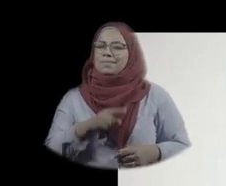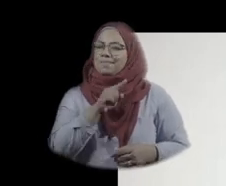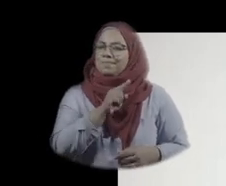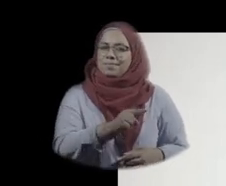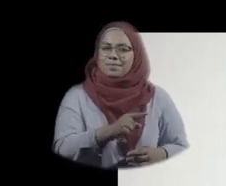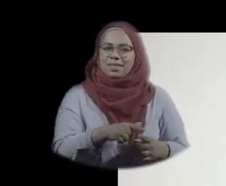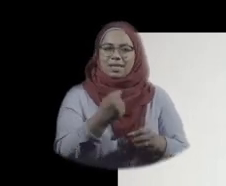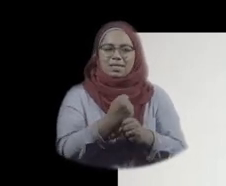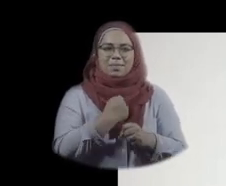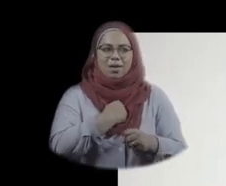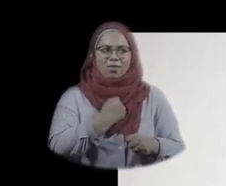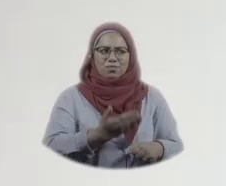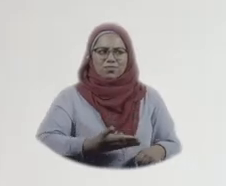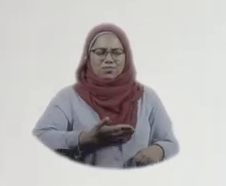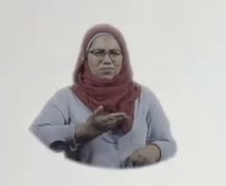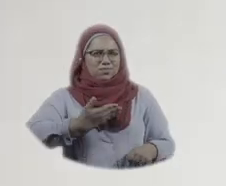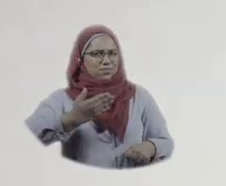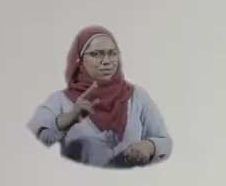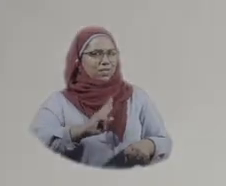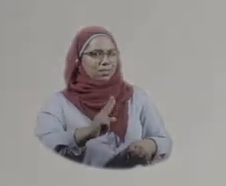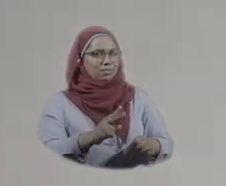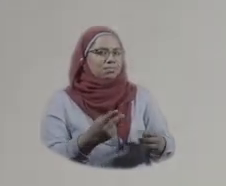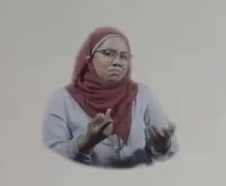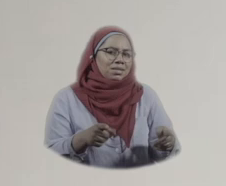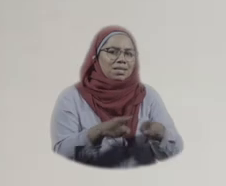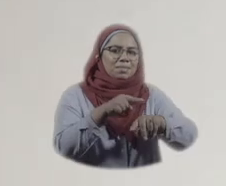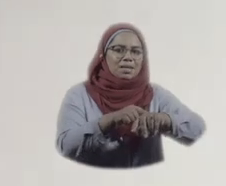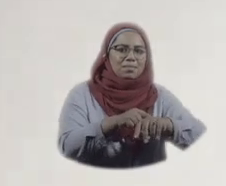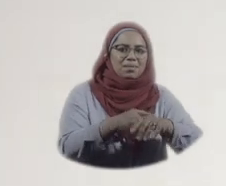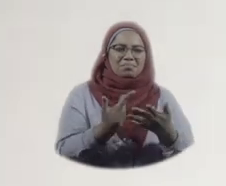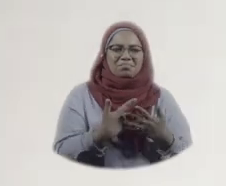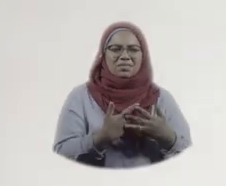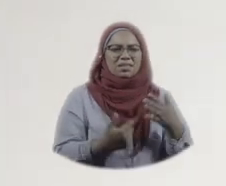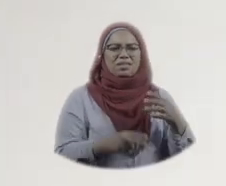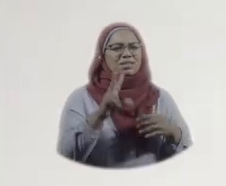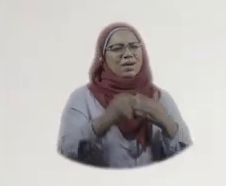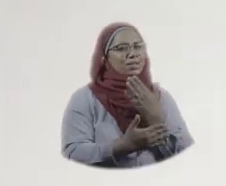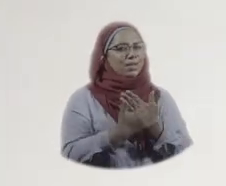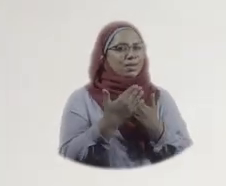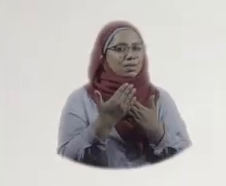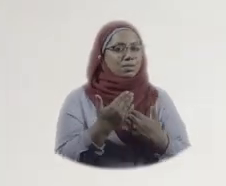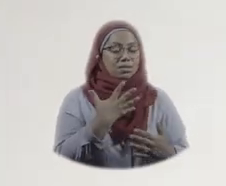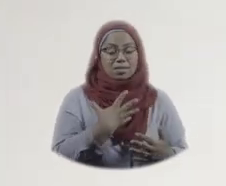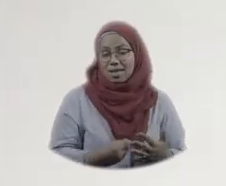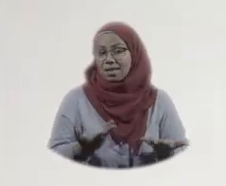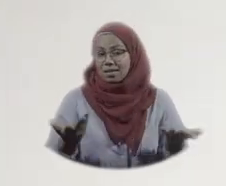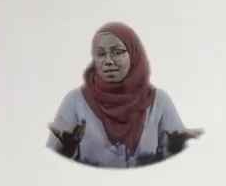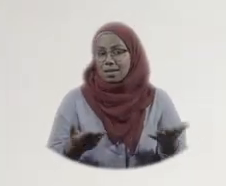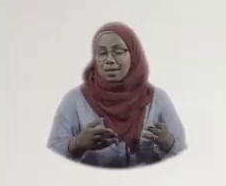definitely makes me angry, but at the same time, I feel like it's also nothing new,